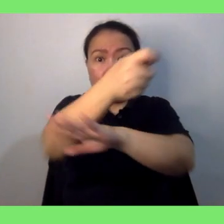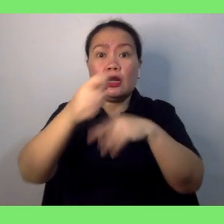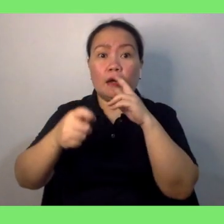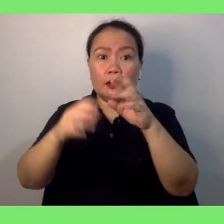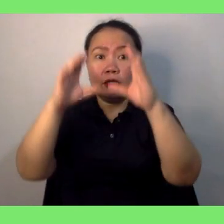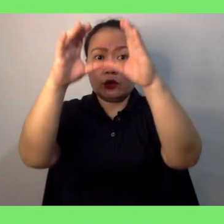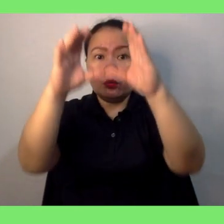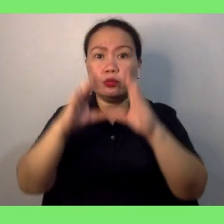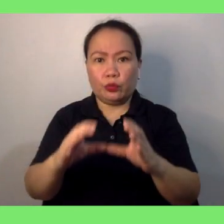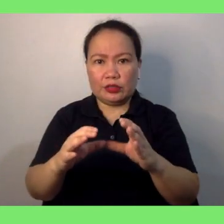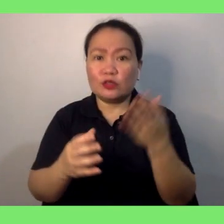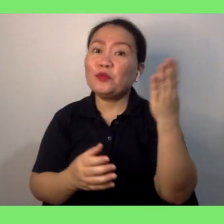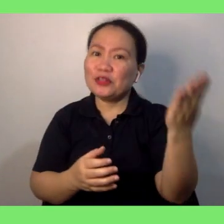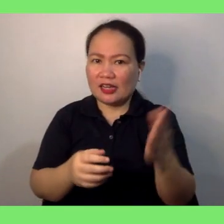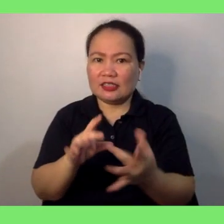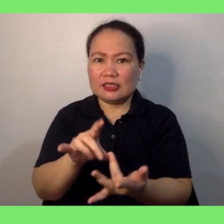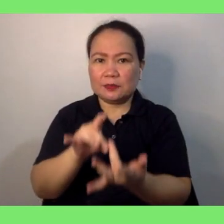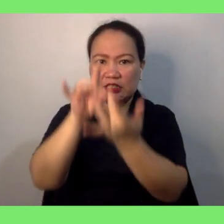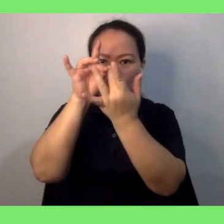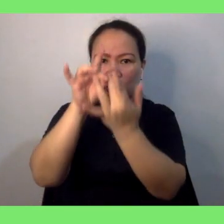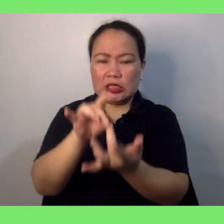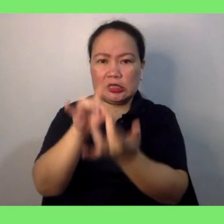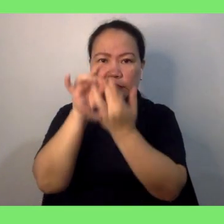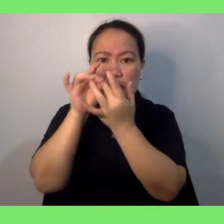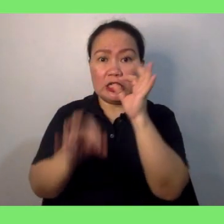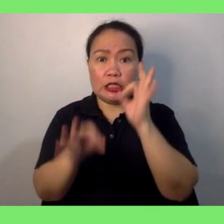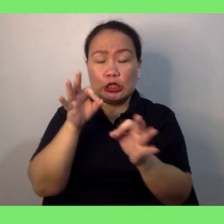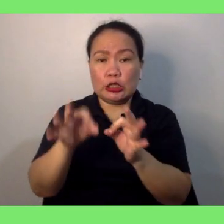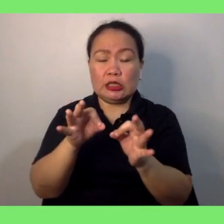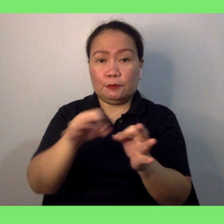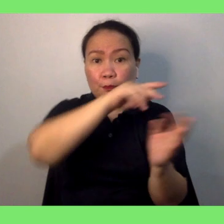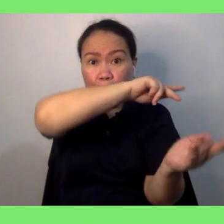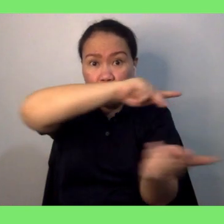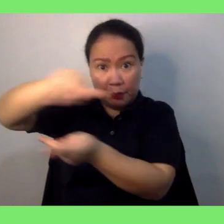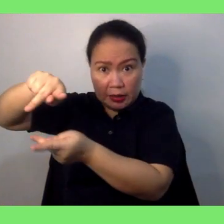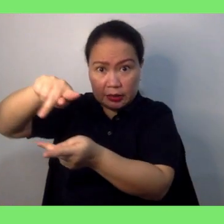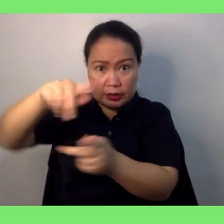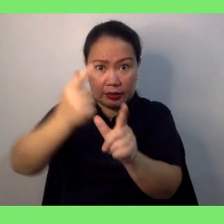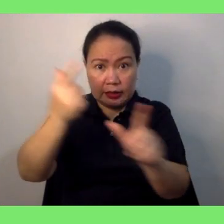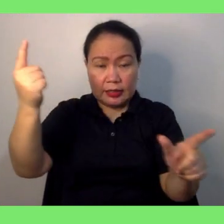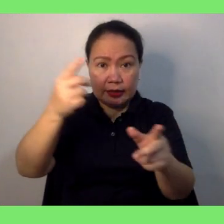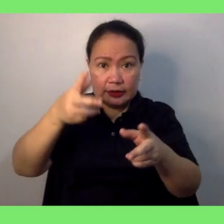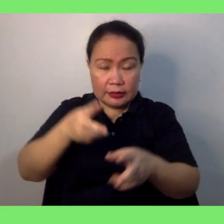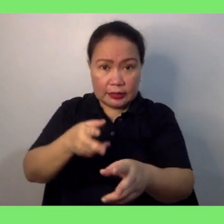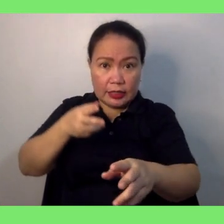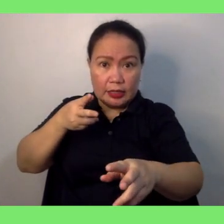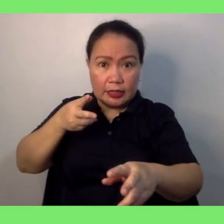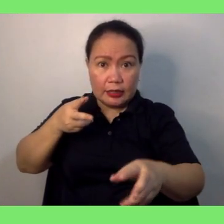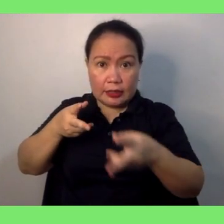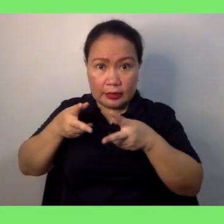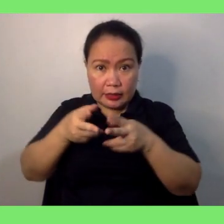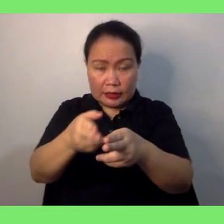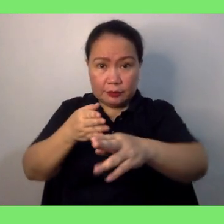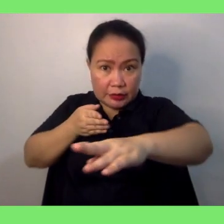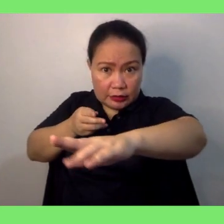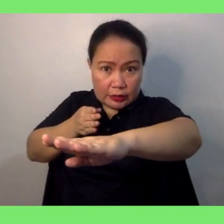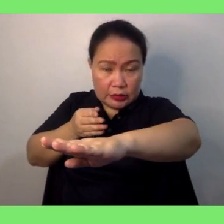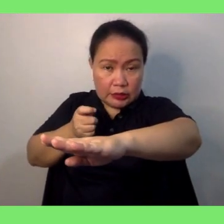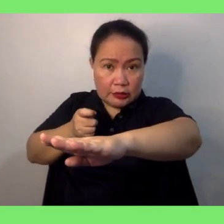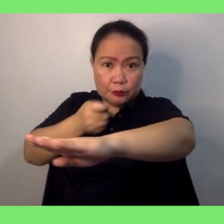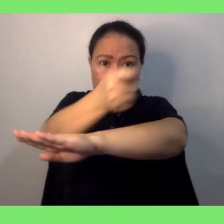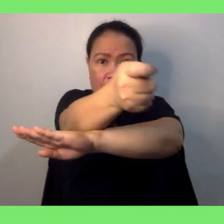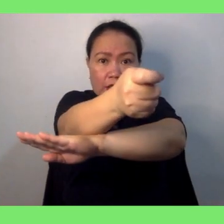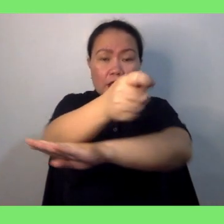Okay, so yun yung special sa kanya. Kapag parallel lines ang kinakat ng transversal natin, madali nating makukuha yung measures.